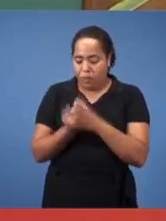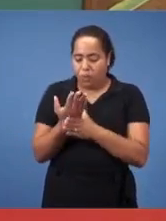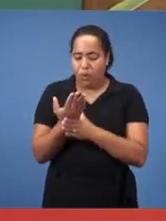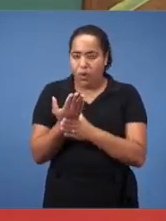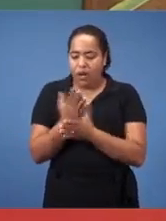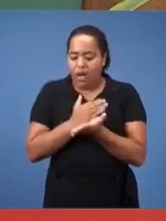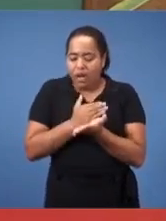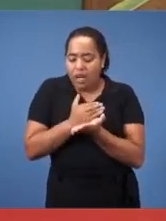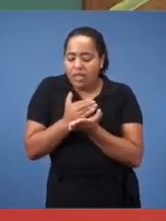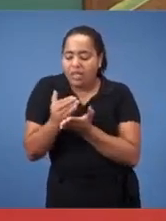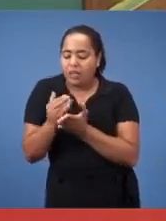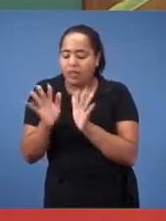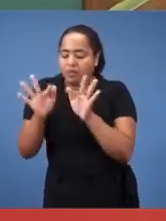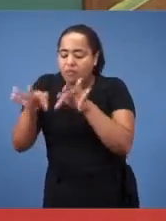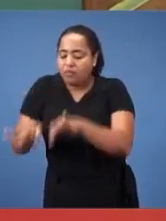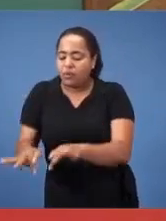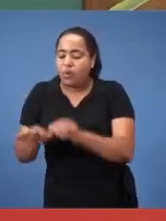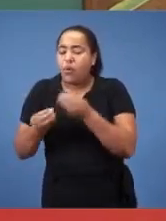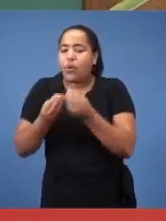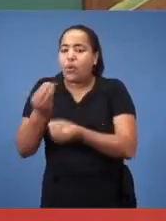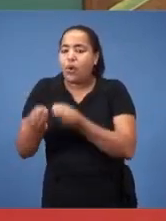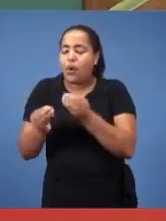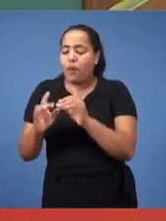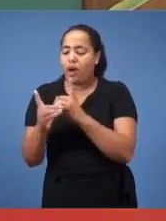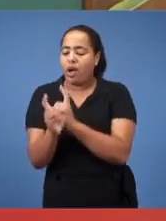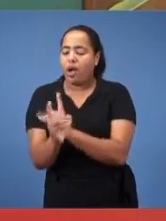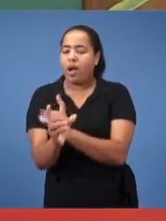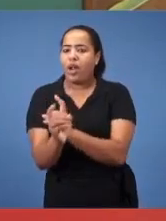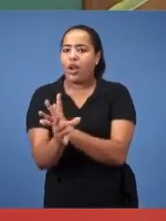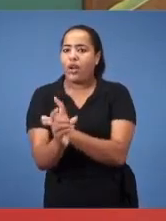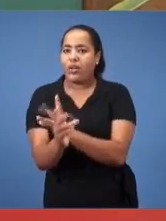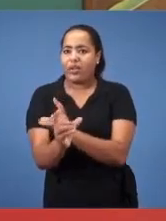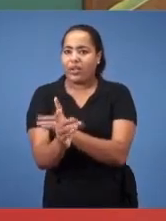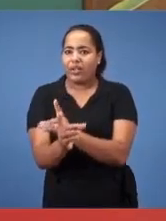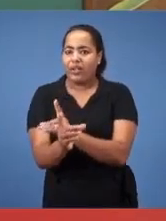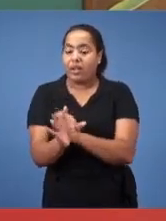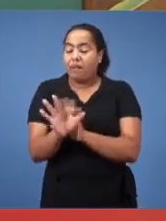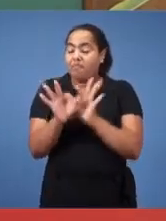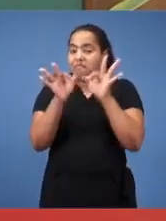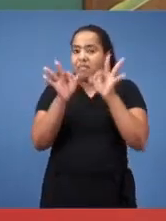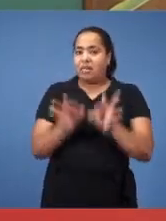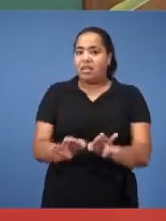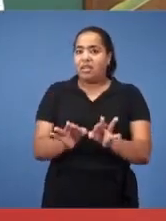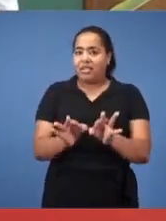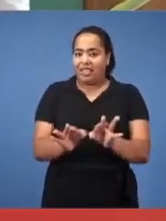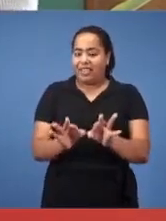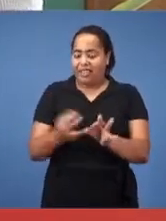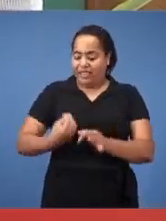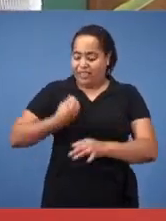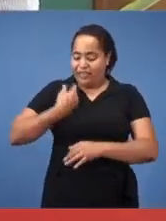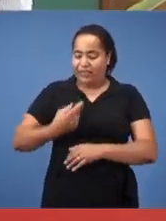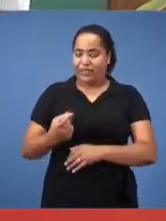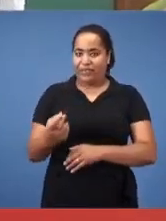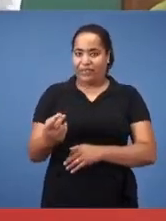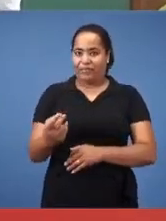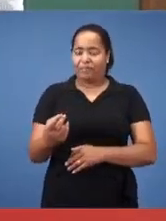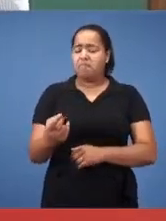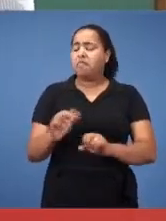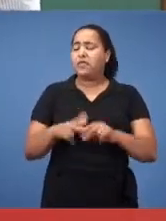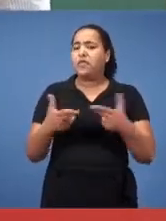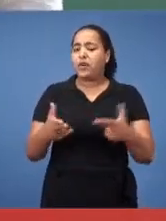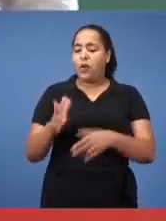and died for the love of the doctrine of the time called soon, and the assurance of eternal